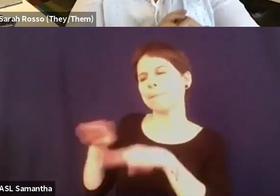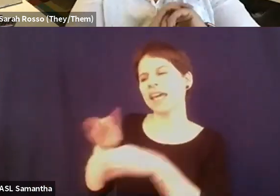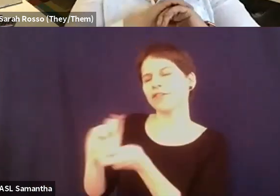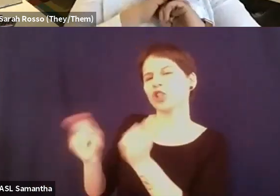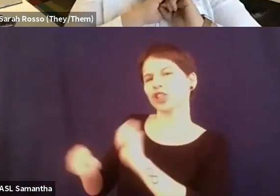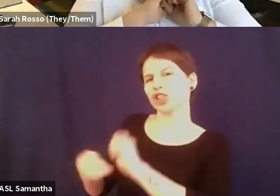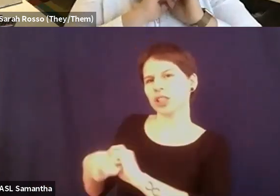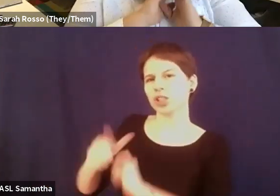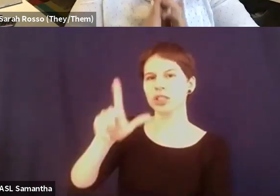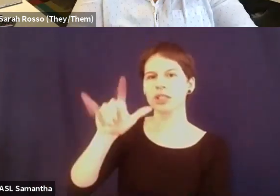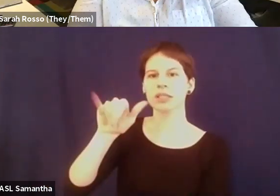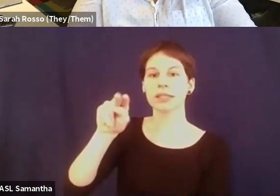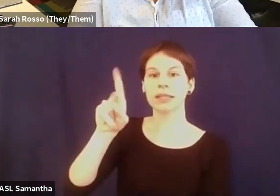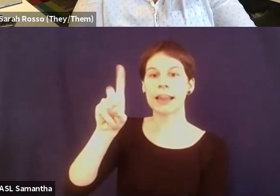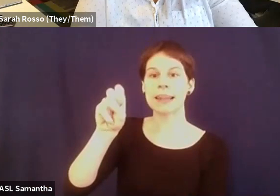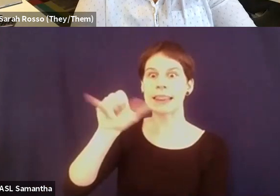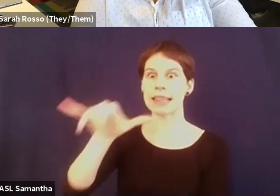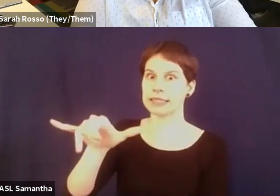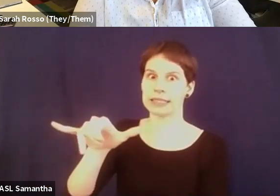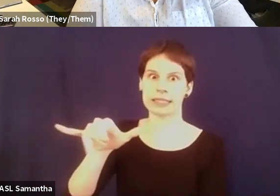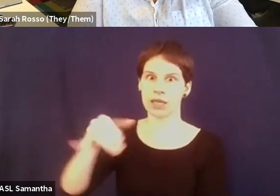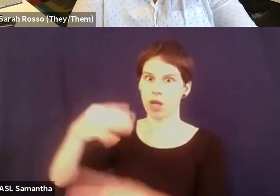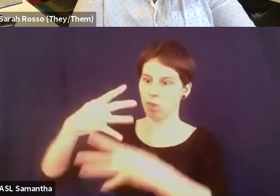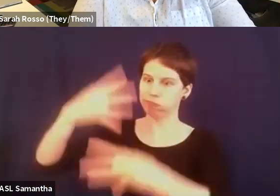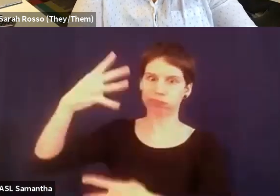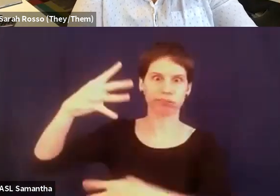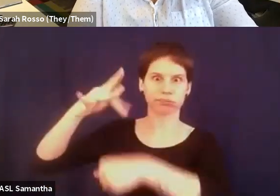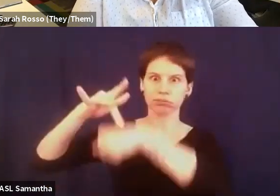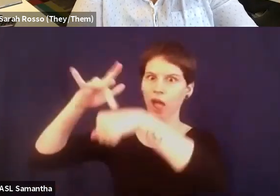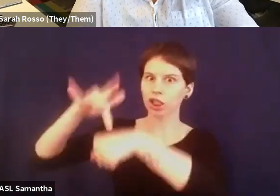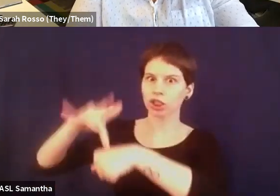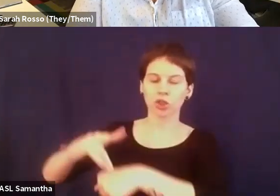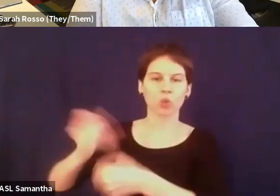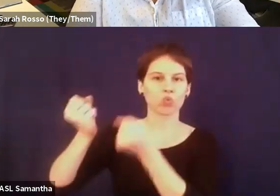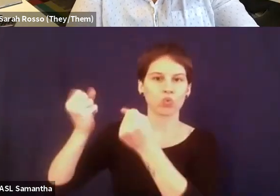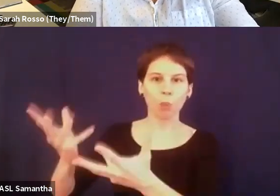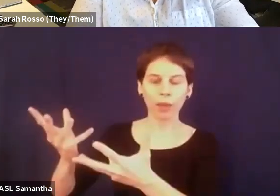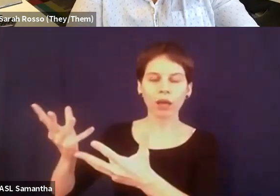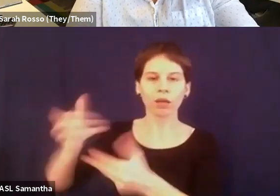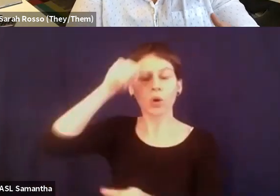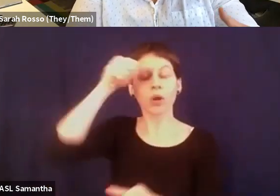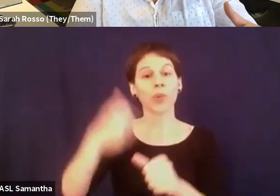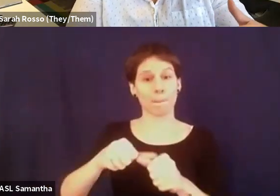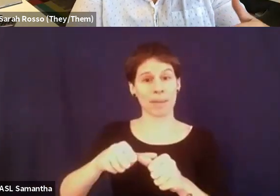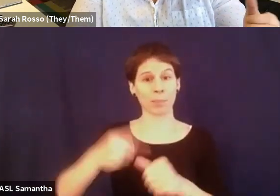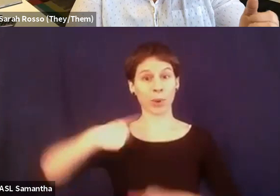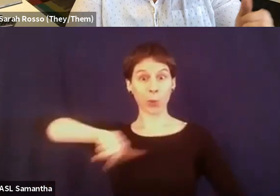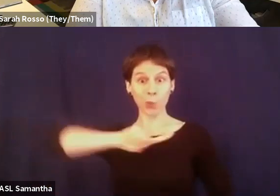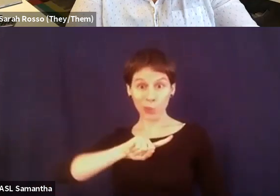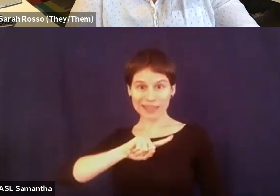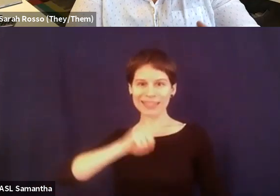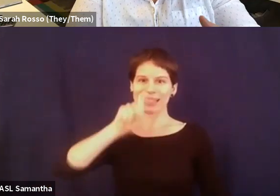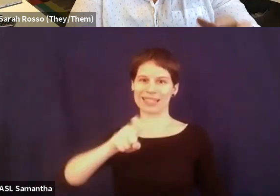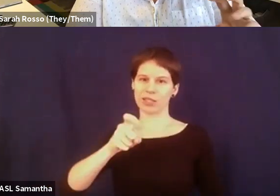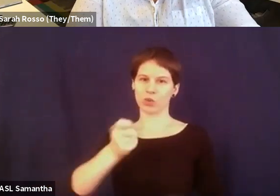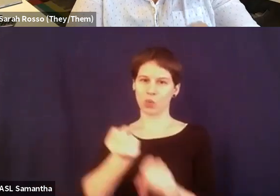Lyndsey spoke to so many of those things, and just remembering that, like, we need to create space for